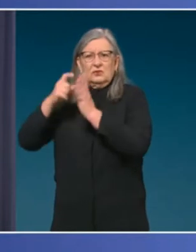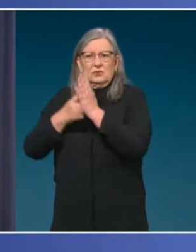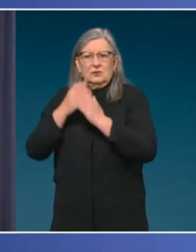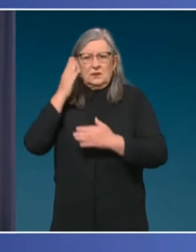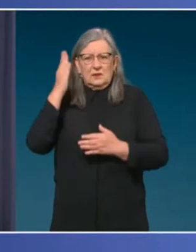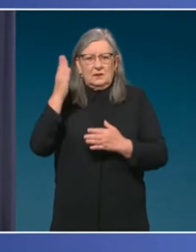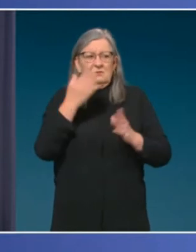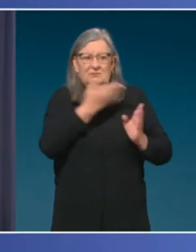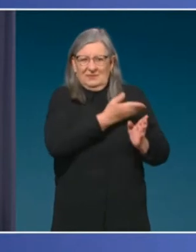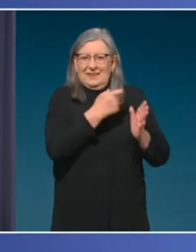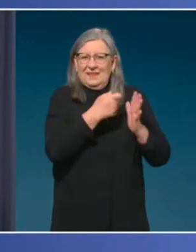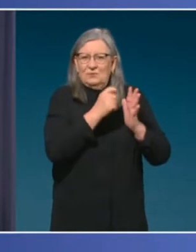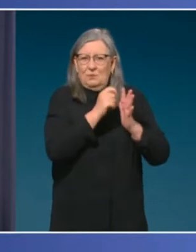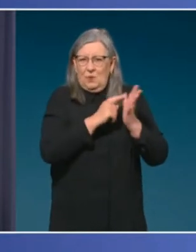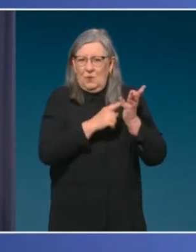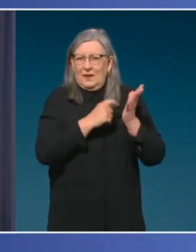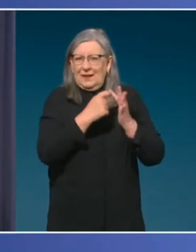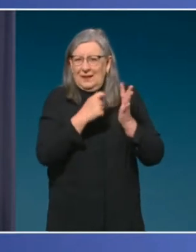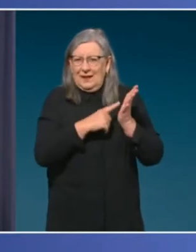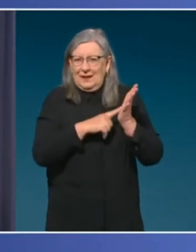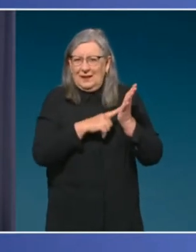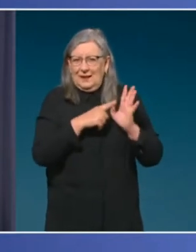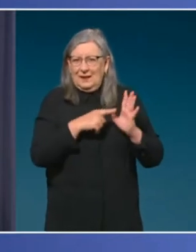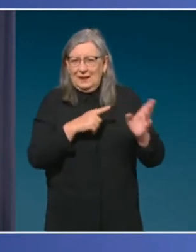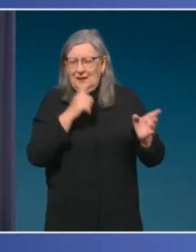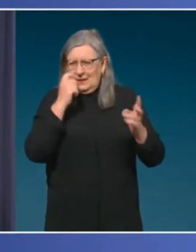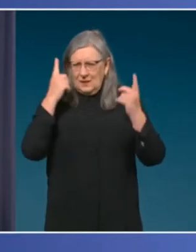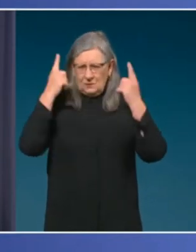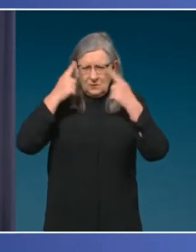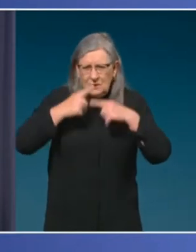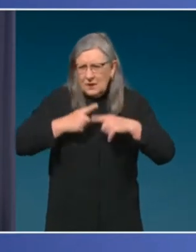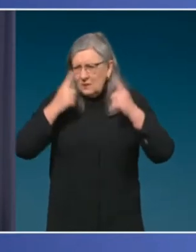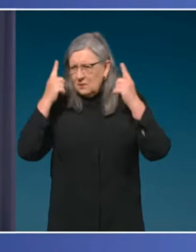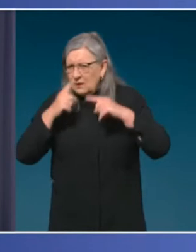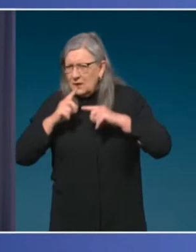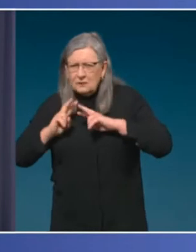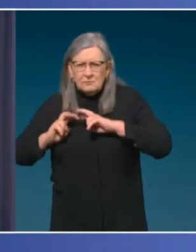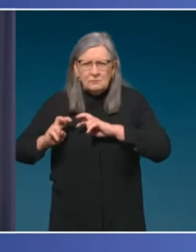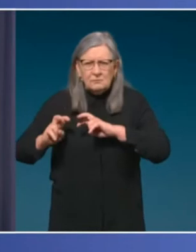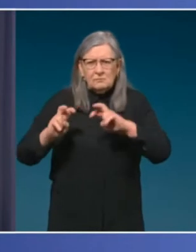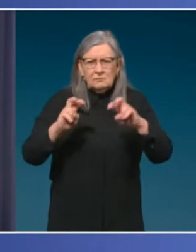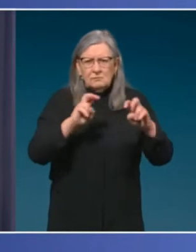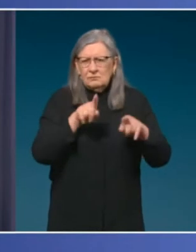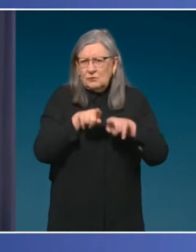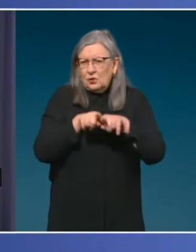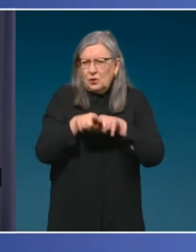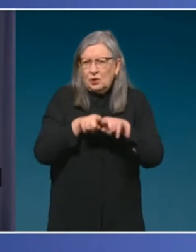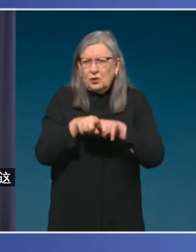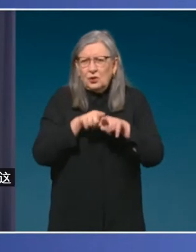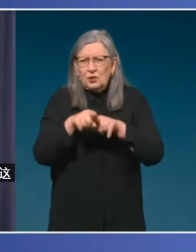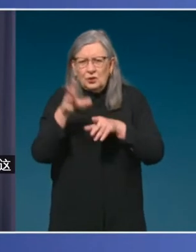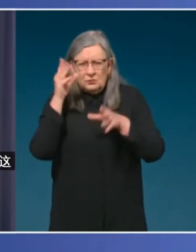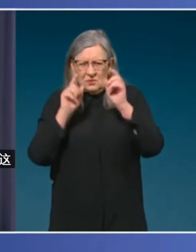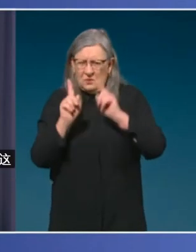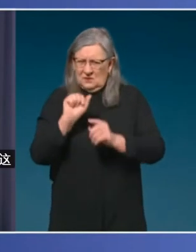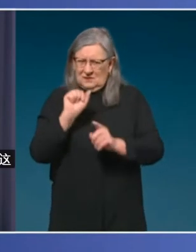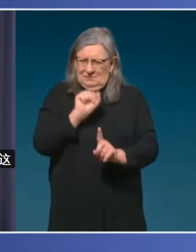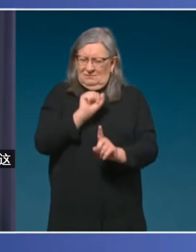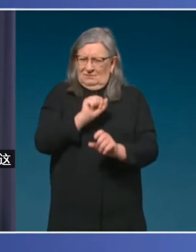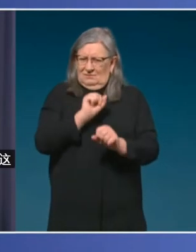domestic capabilities to analyse and to understand the full nature of the Omicron variant, which of